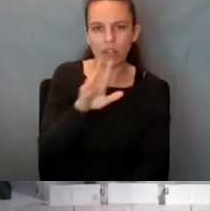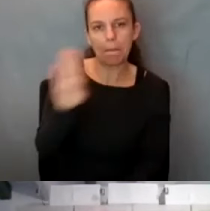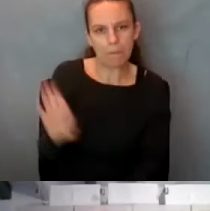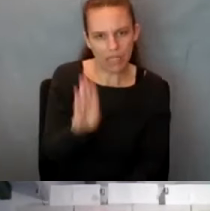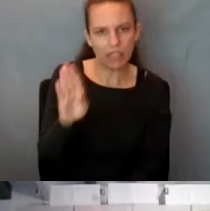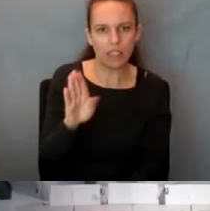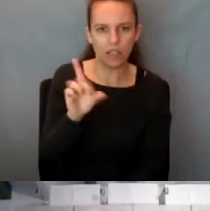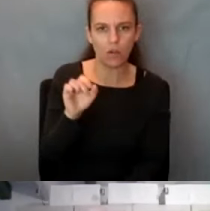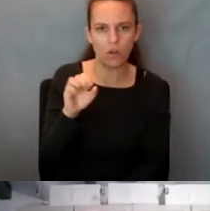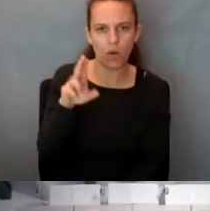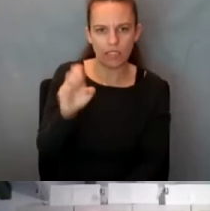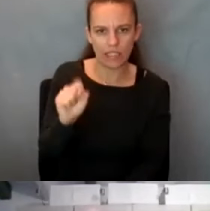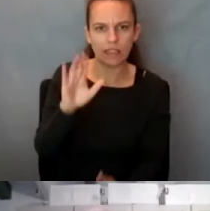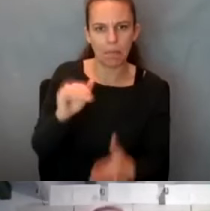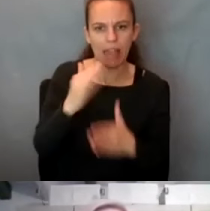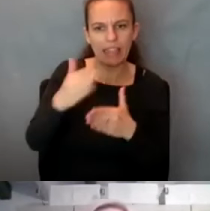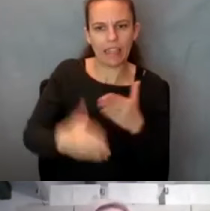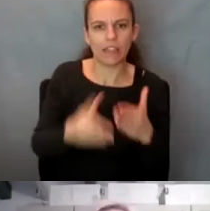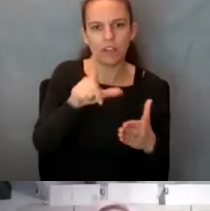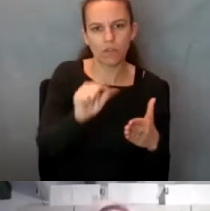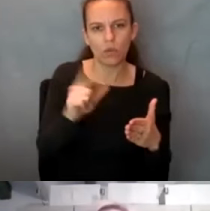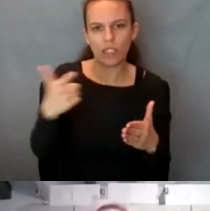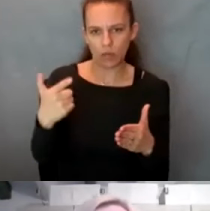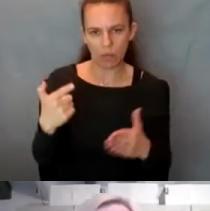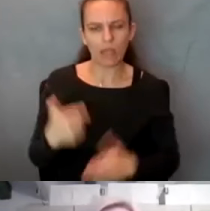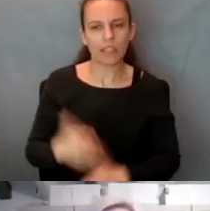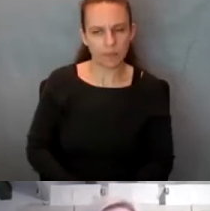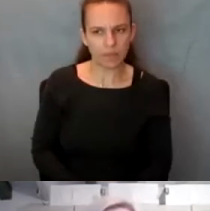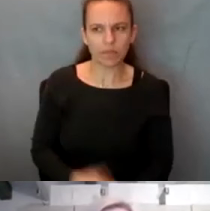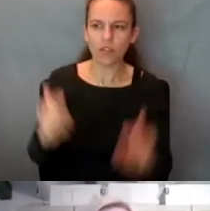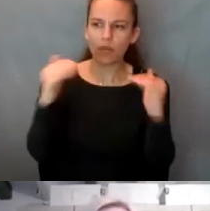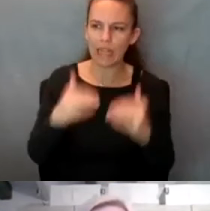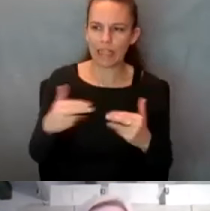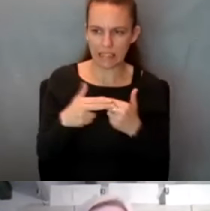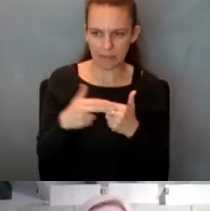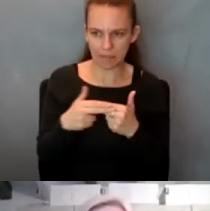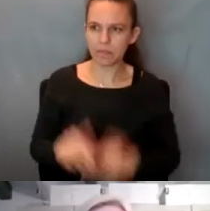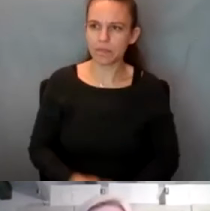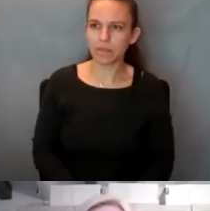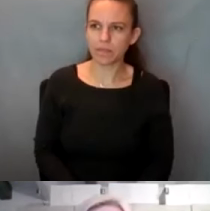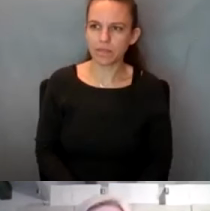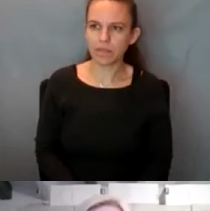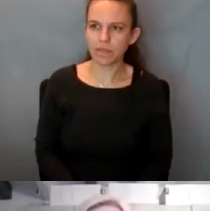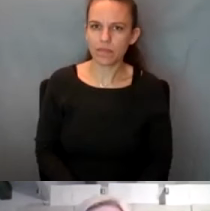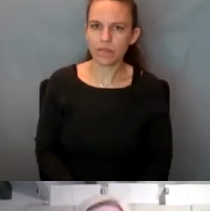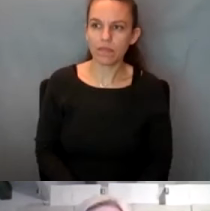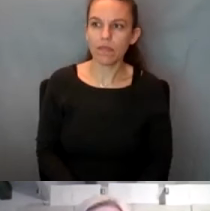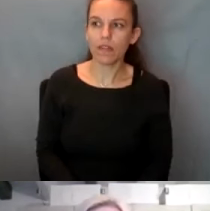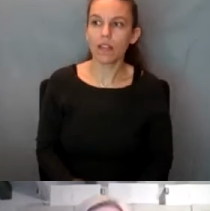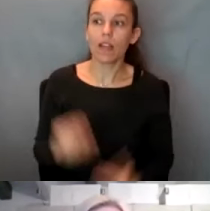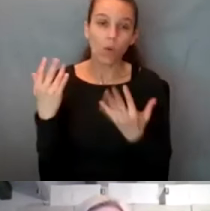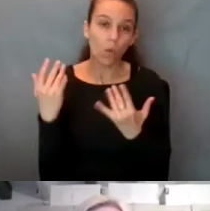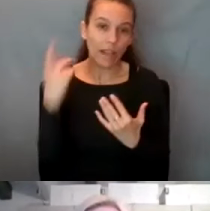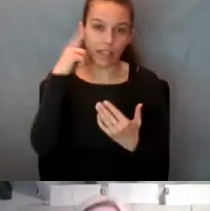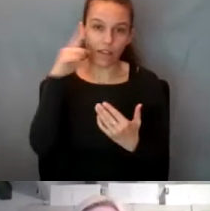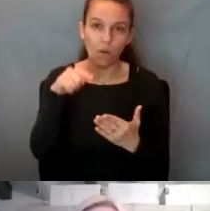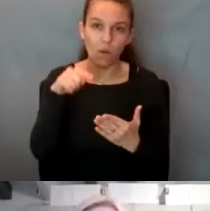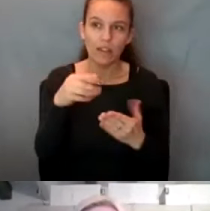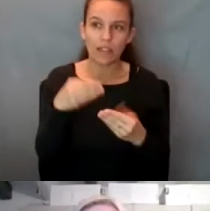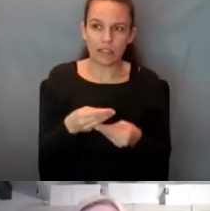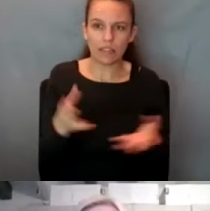doses by the end of 2021. So next slide. In waiting for the